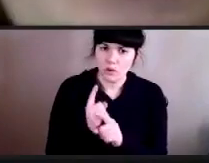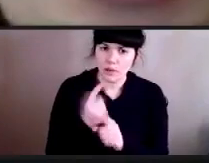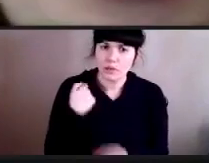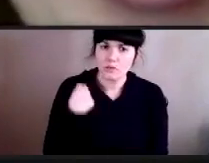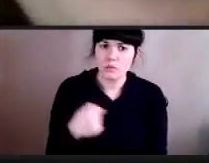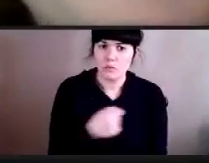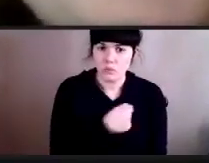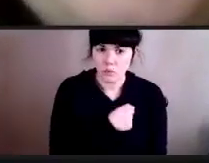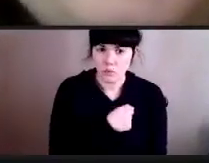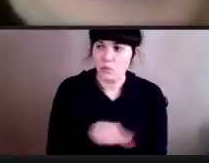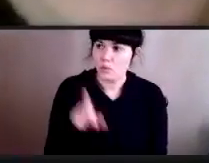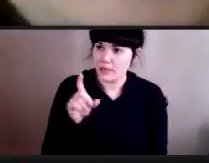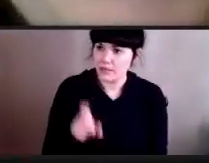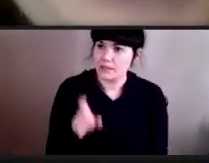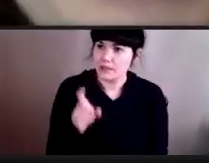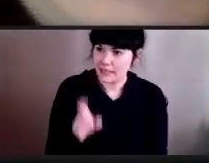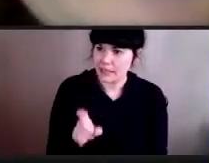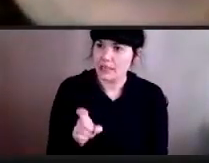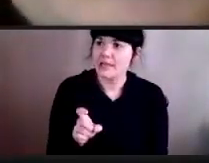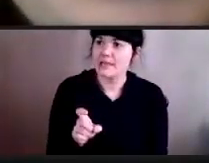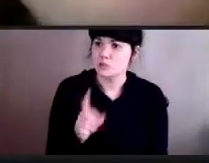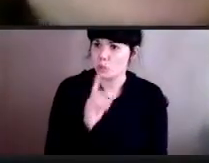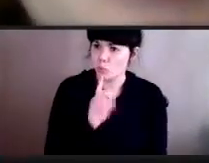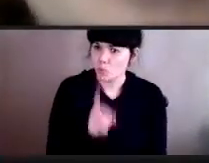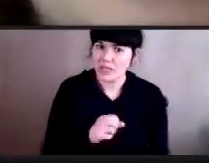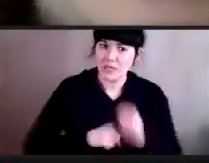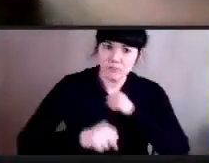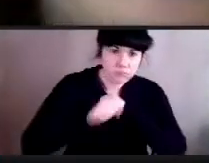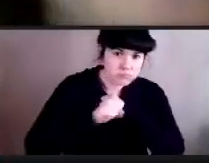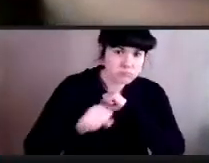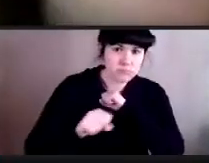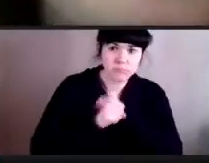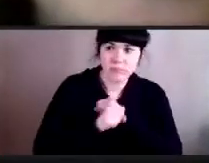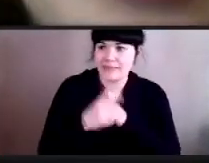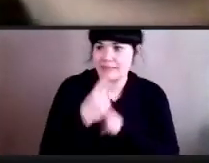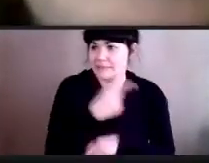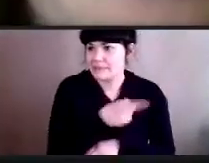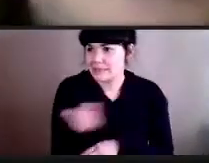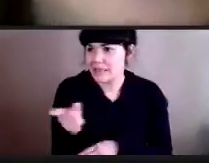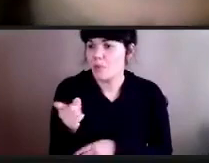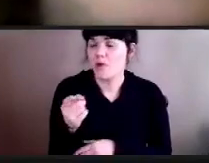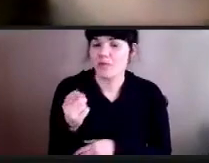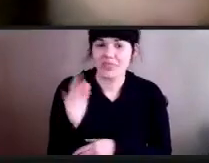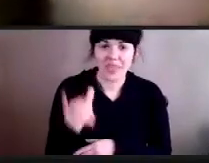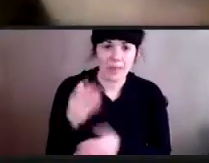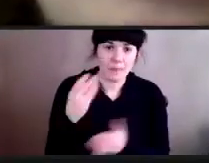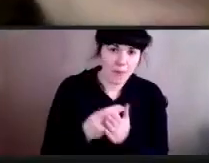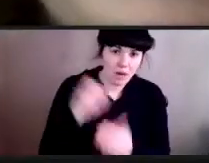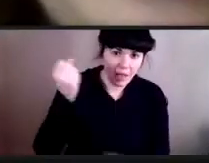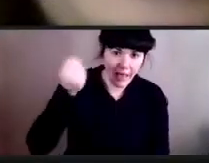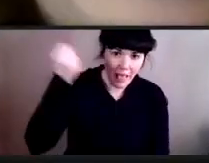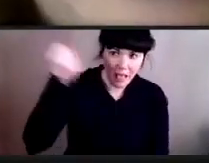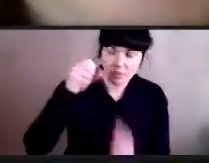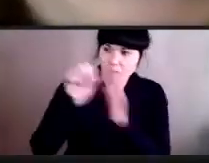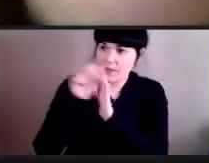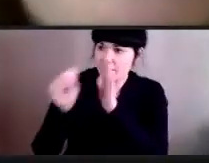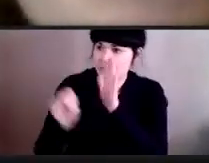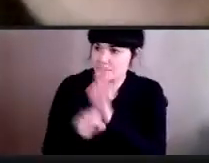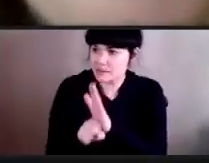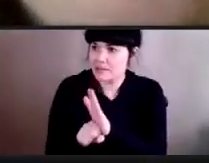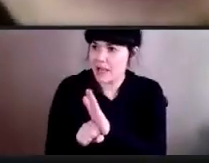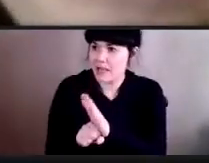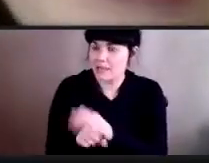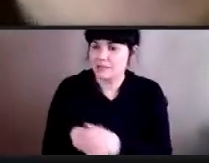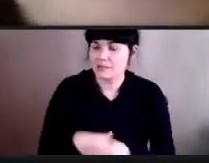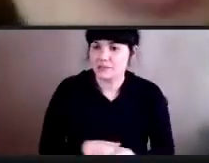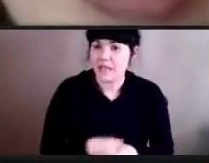are waiting for them so that you can plan. And so thank you for talking about that. I think the more, speaking